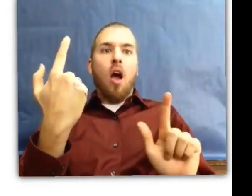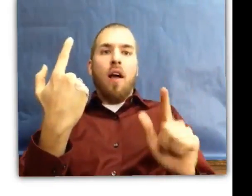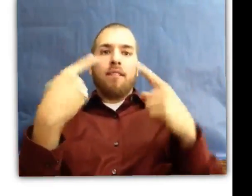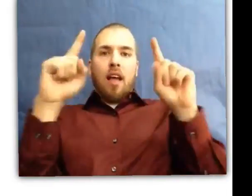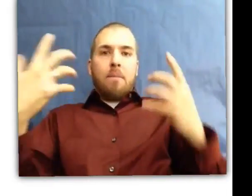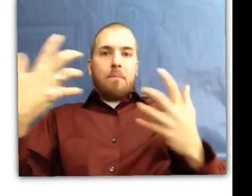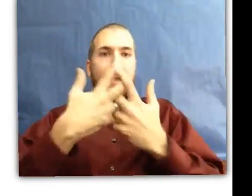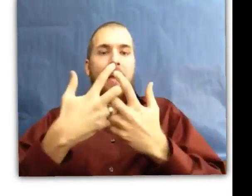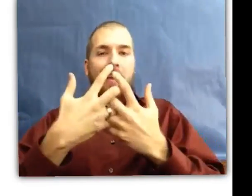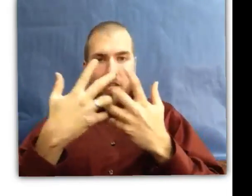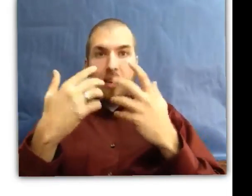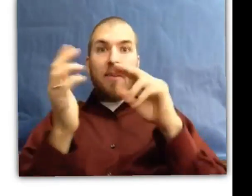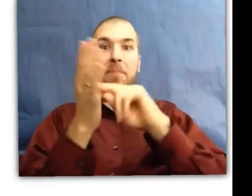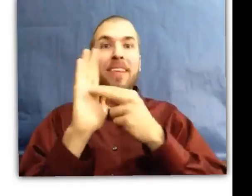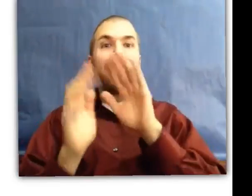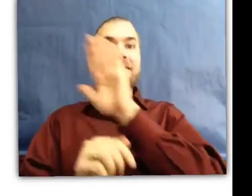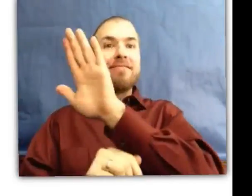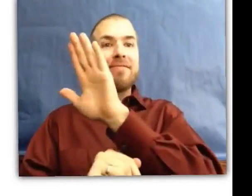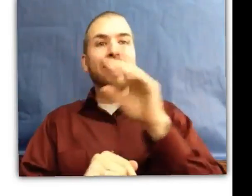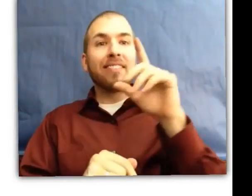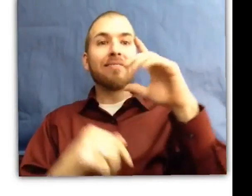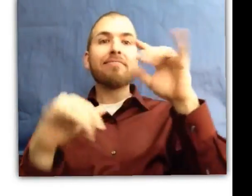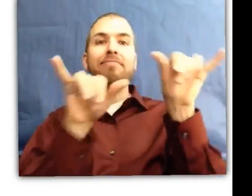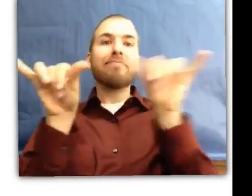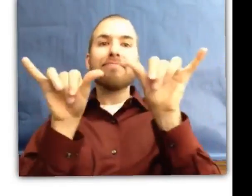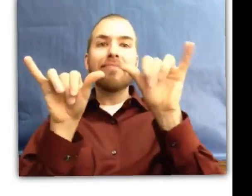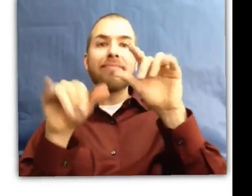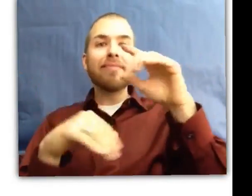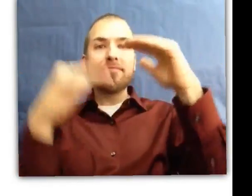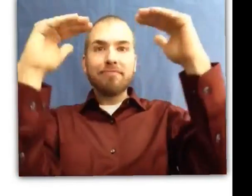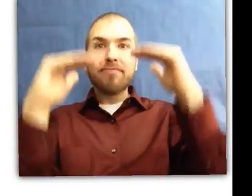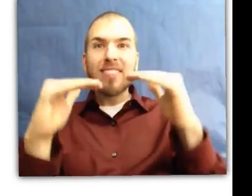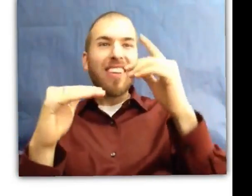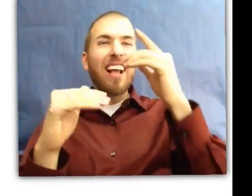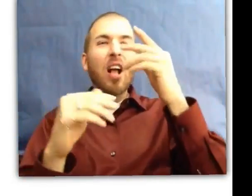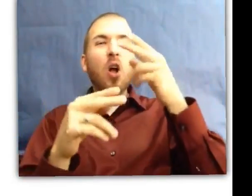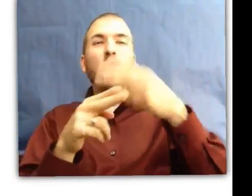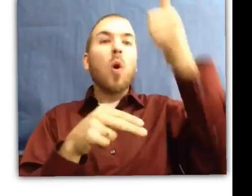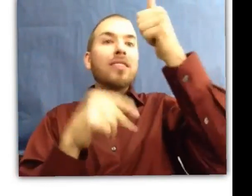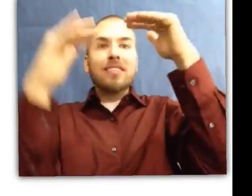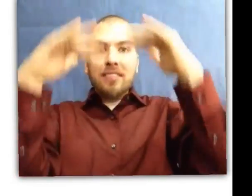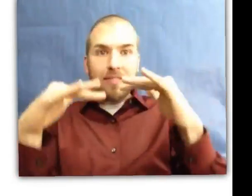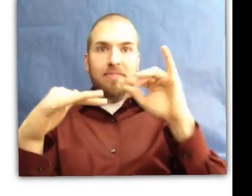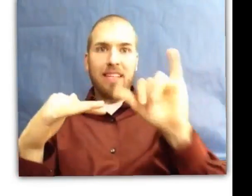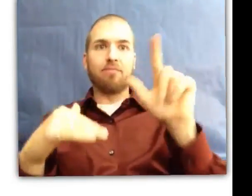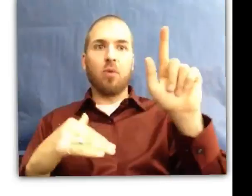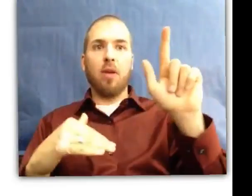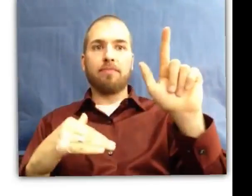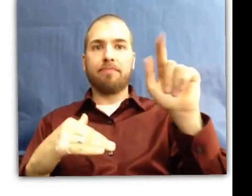28, but 3 has to go all the way from 6, 9, 12, 15, 18, 21 before they get to a least